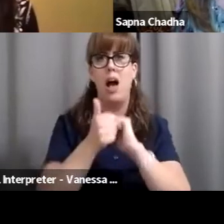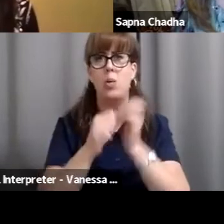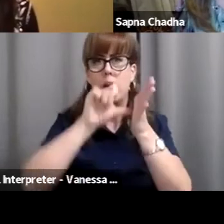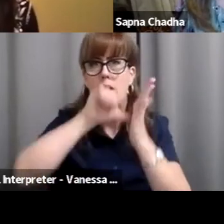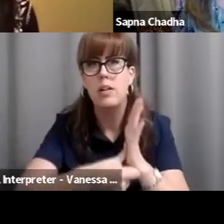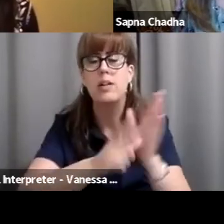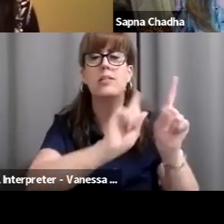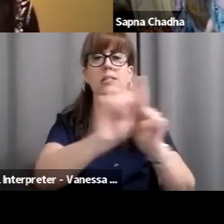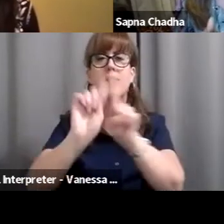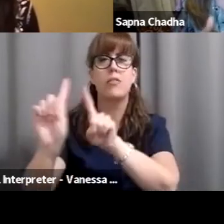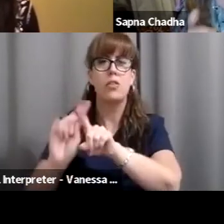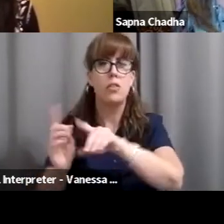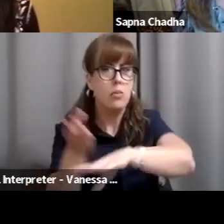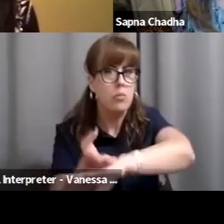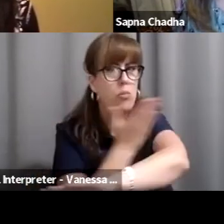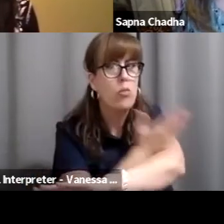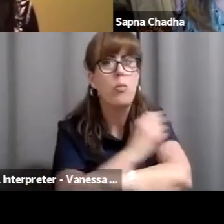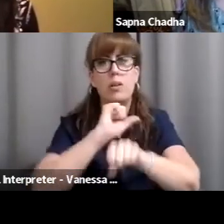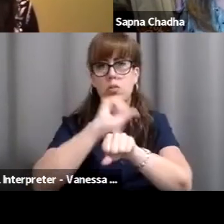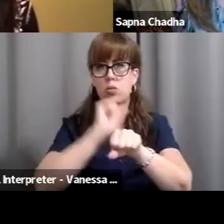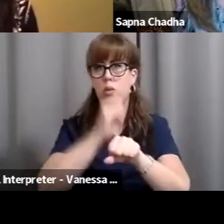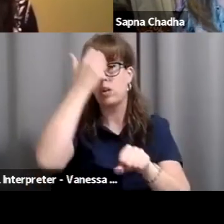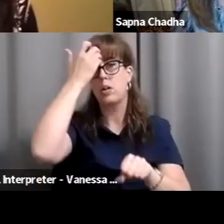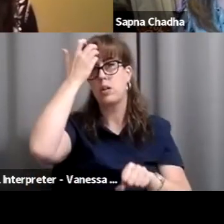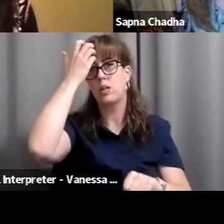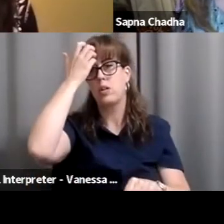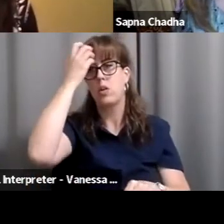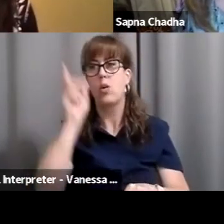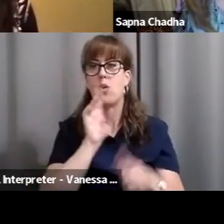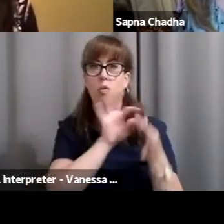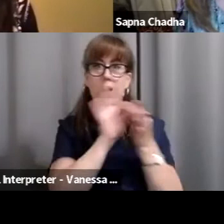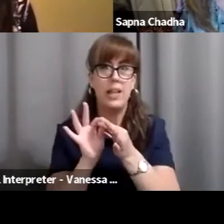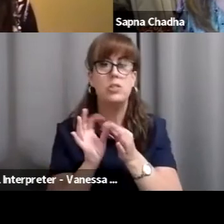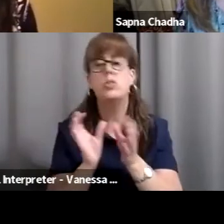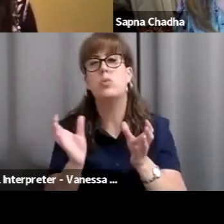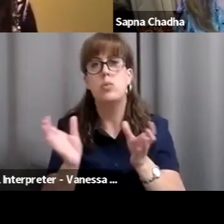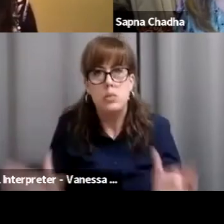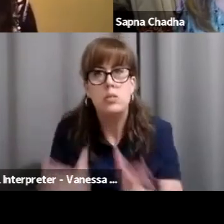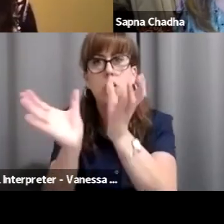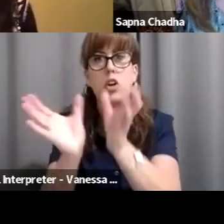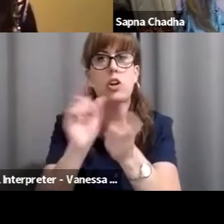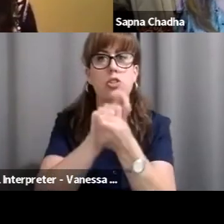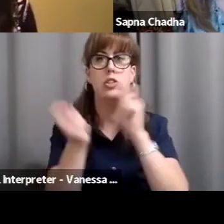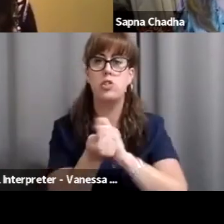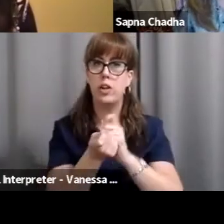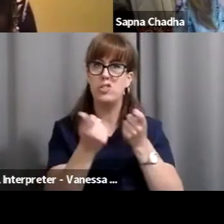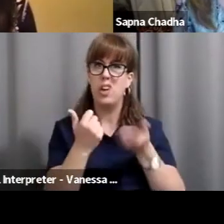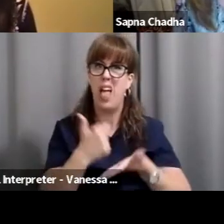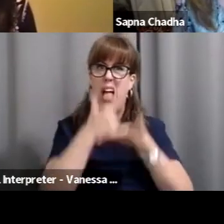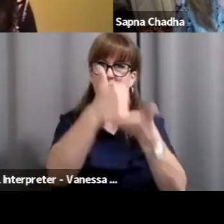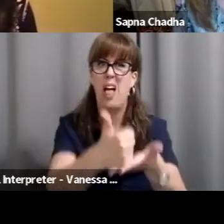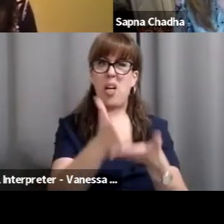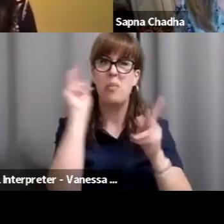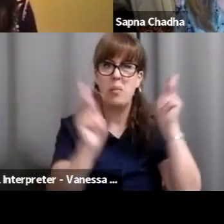the same thing in terms of pushing the agenda, in terms of making people think? And that's where I think